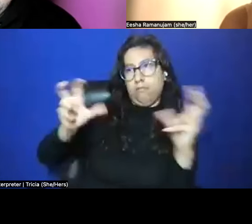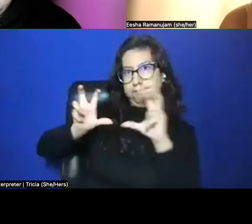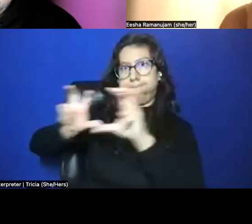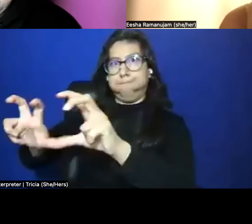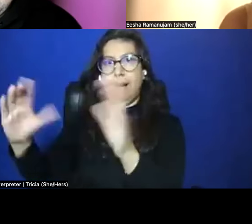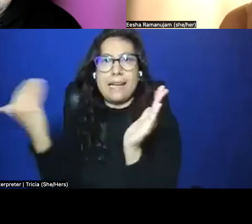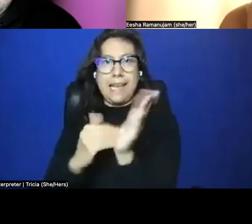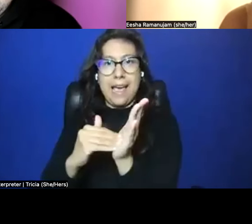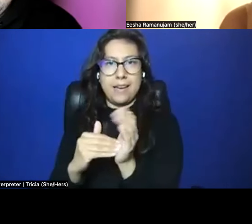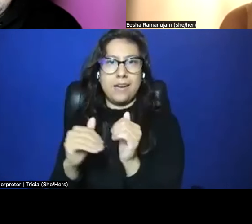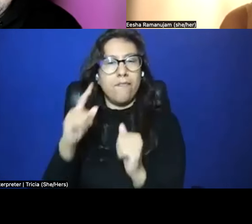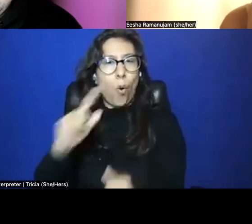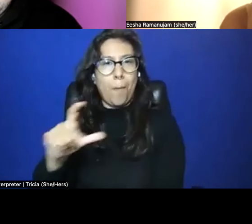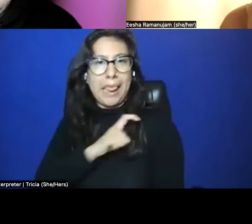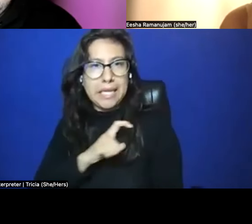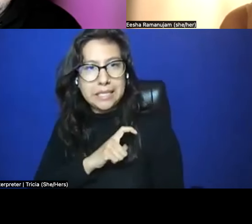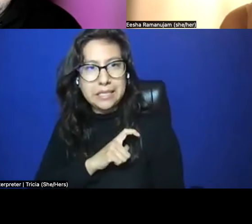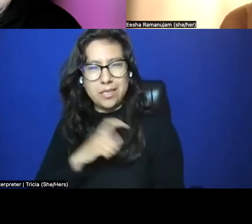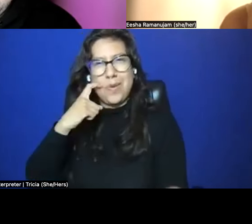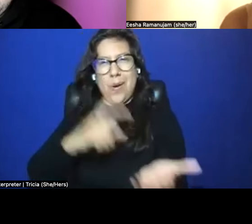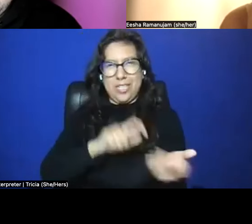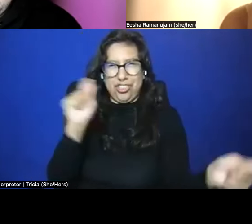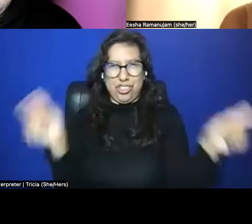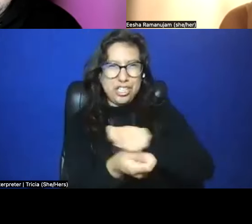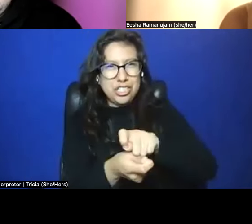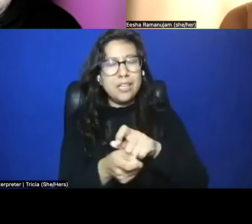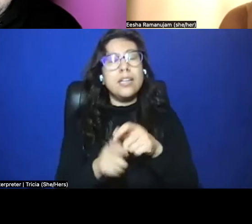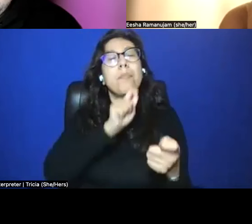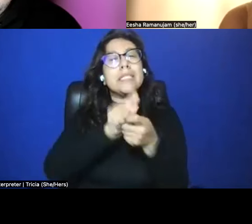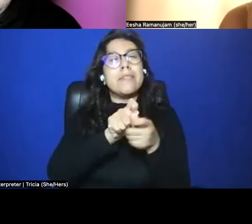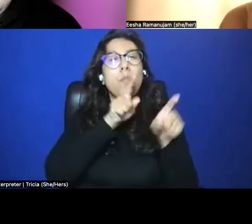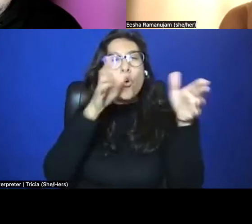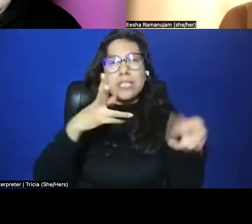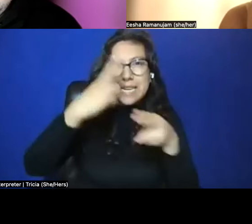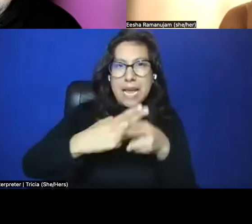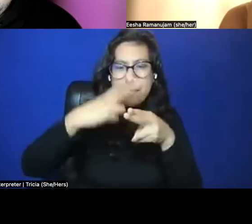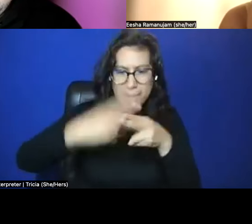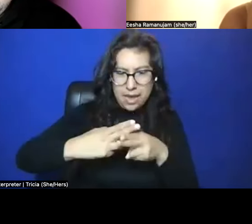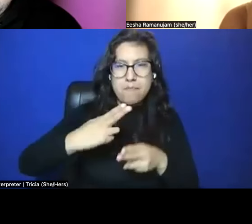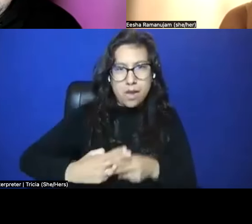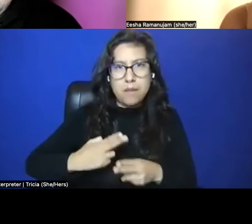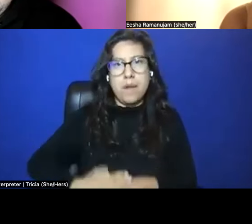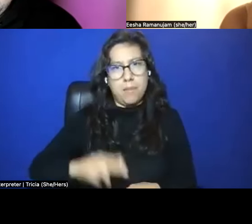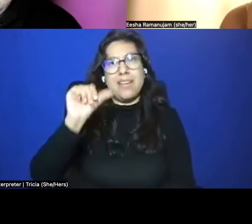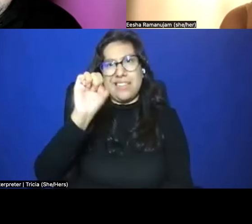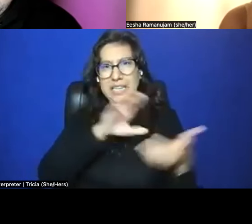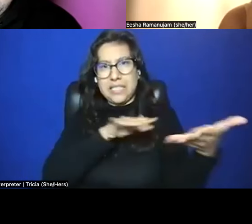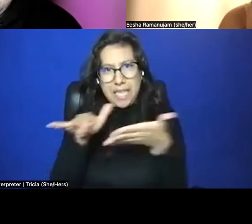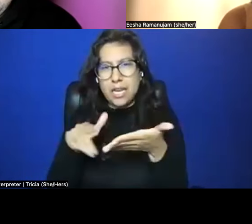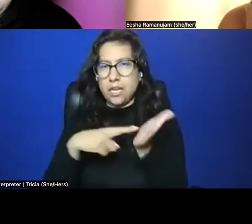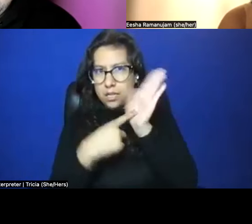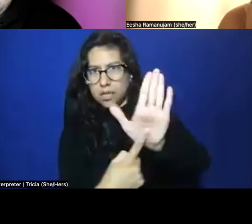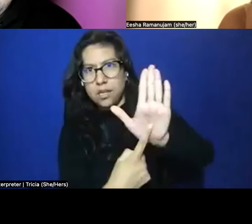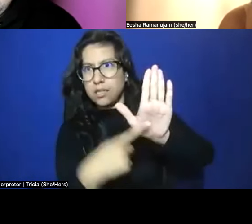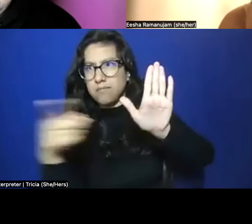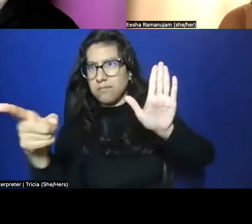So we were, certain reporters' names were coming up. A lot of this case study is sort of reporting about